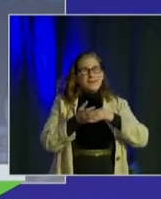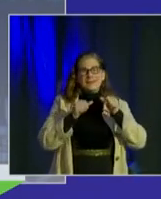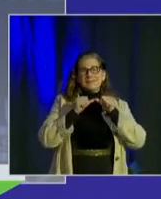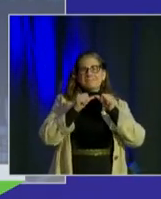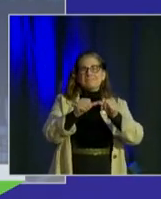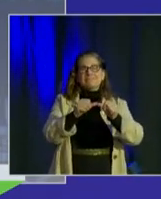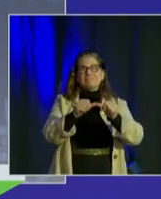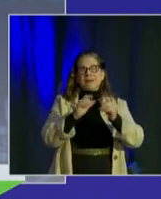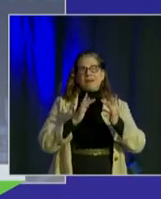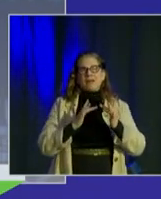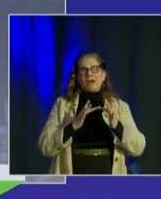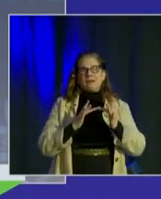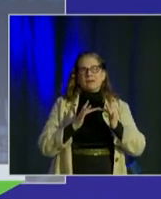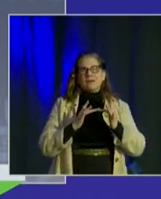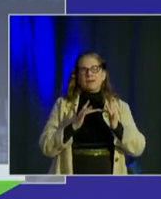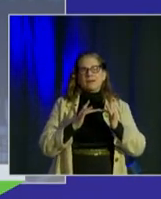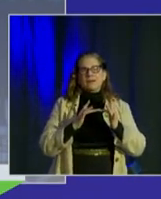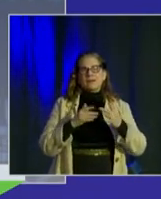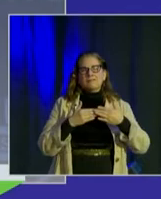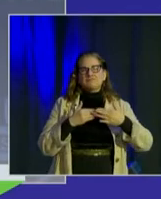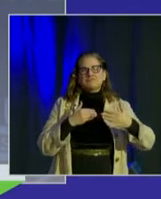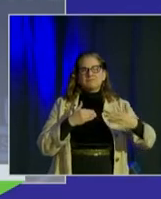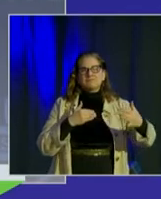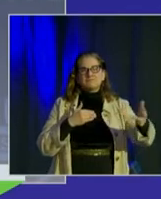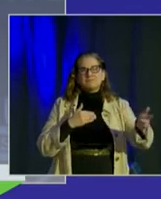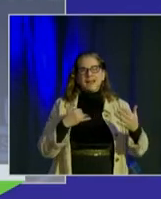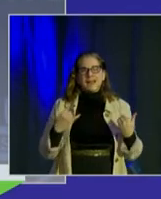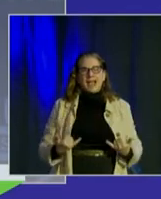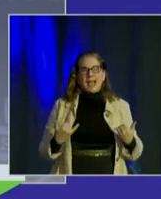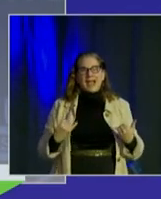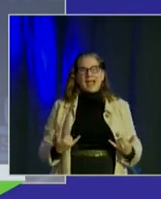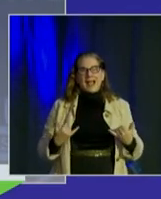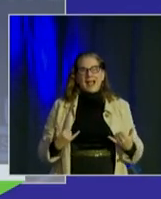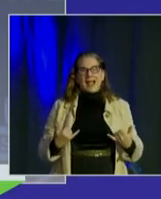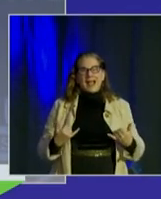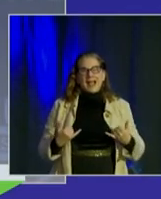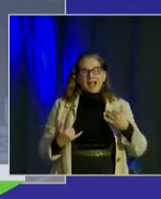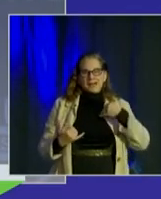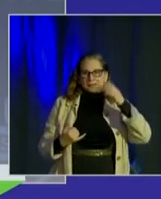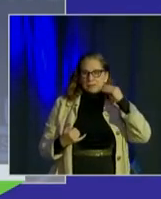D.C. Now, we are facing unprecedented